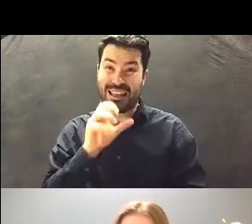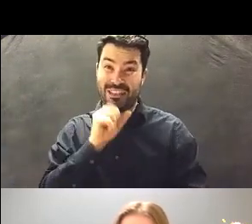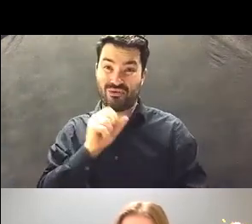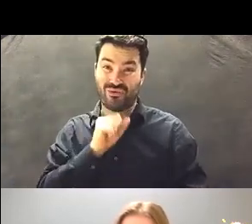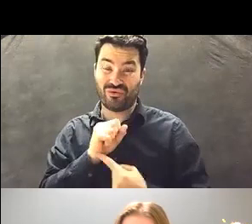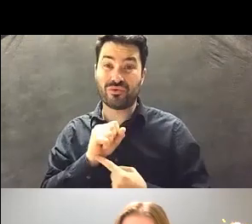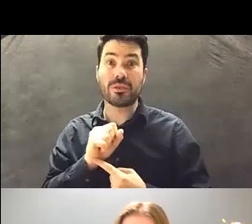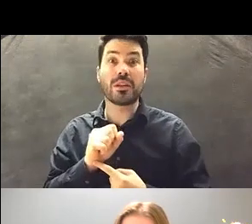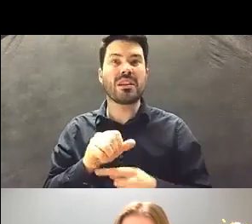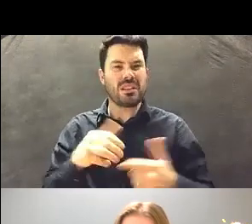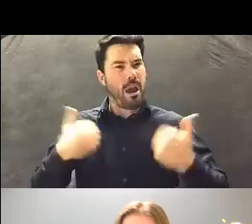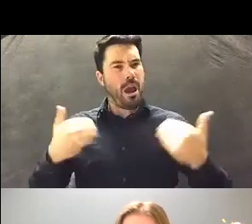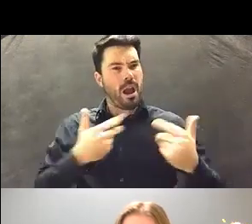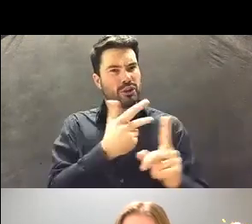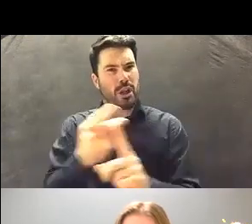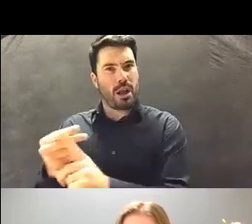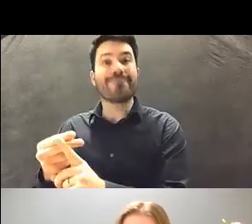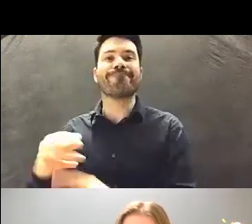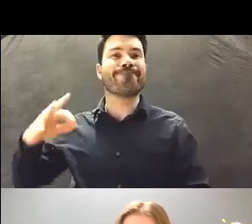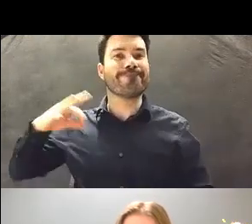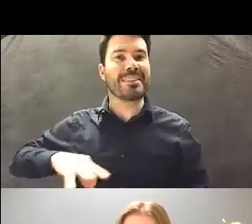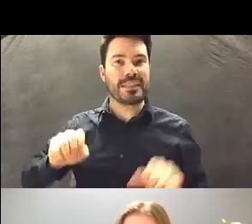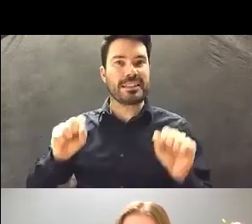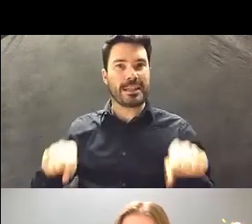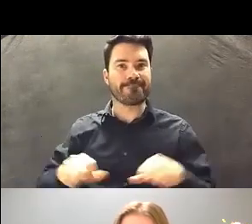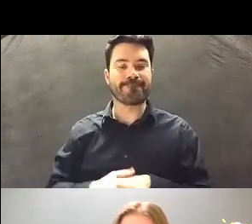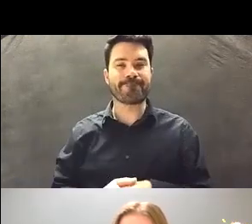from vaccination. Next slide.